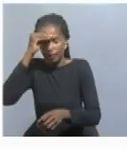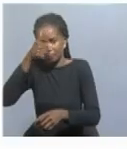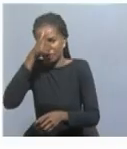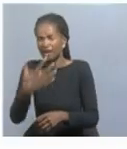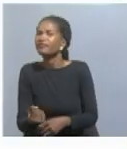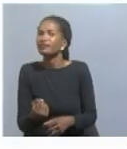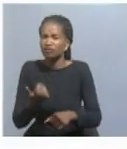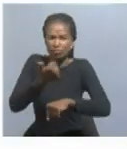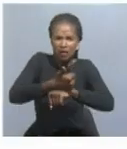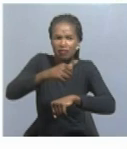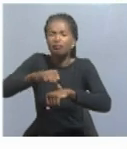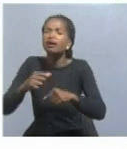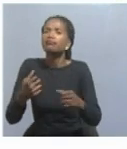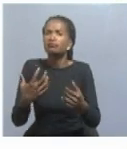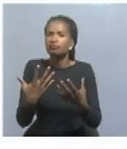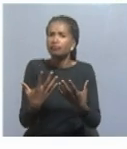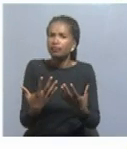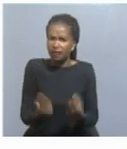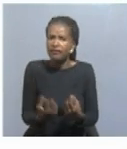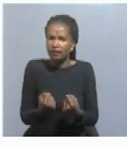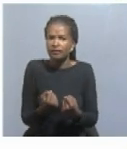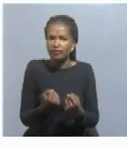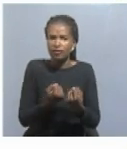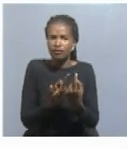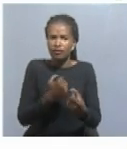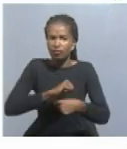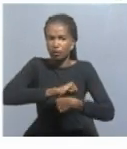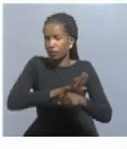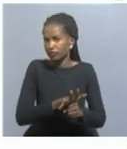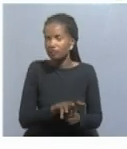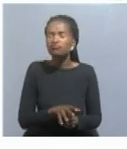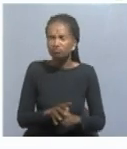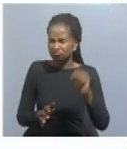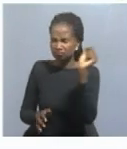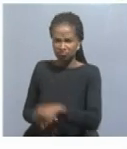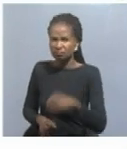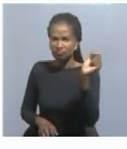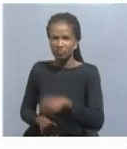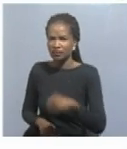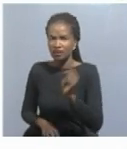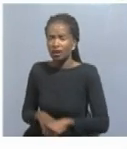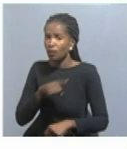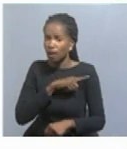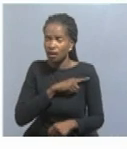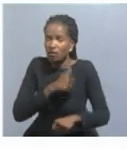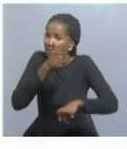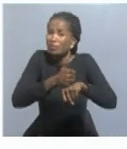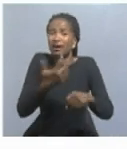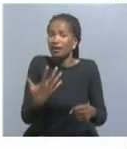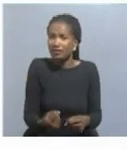Absolutely, that is the case, and really, it creates opportunities. If I may also